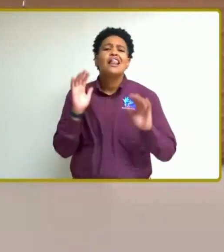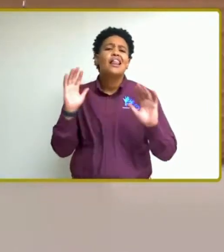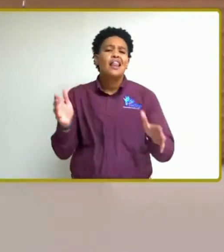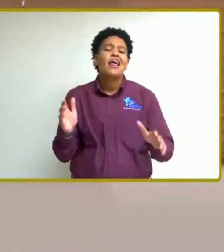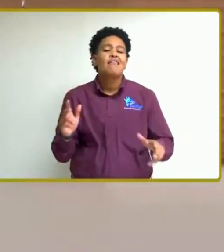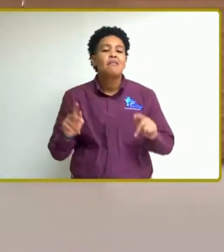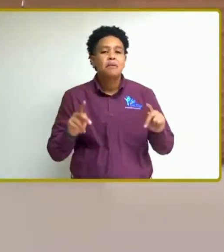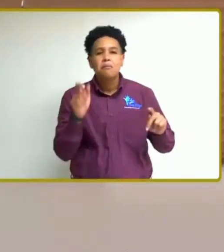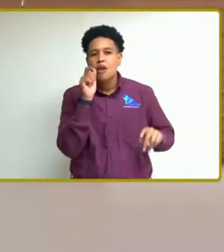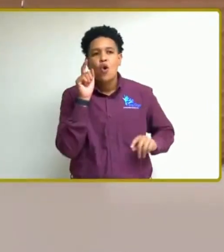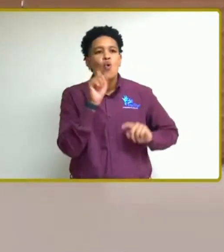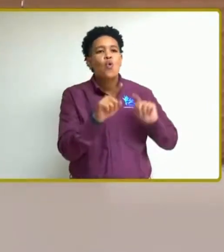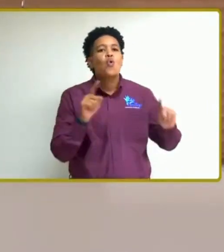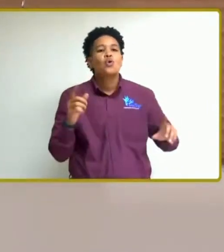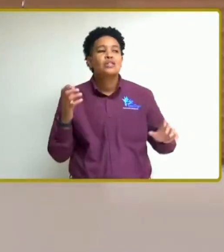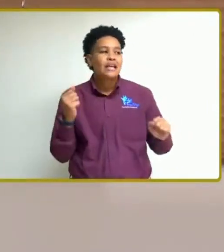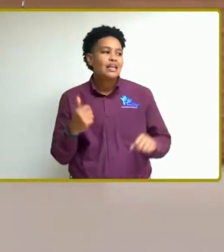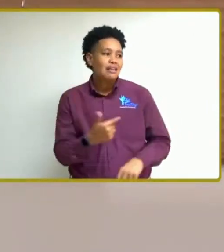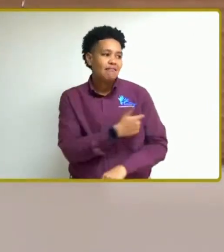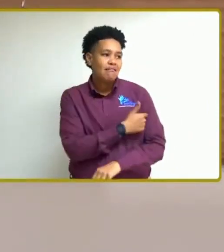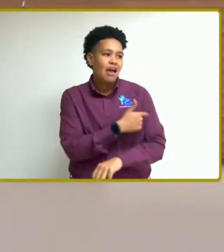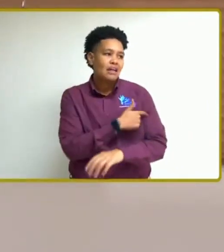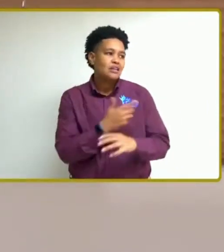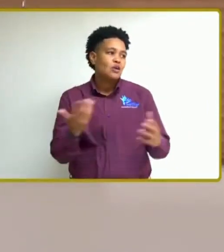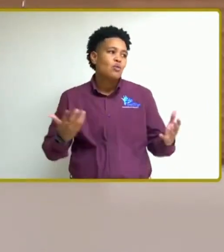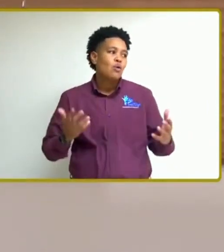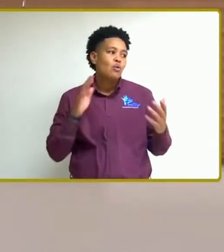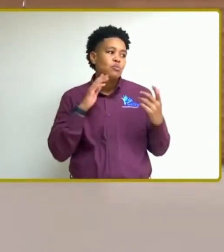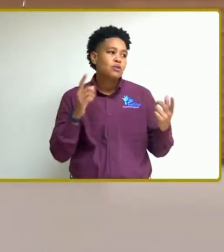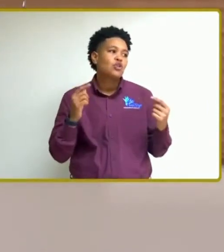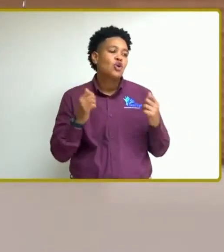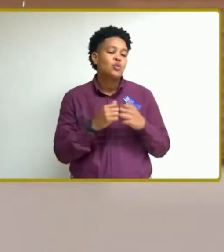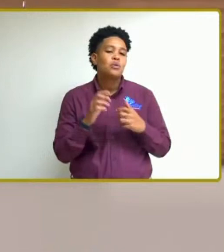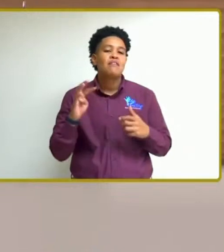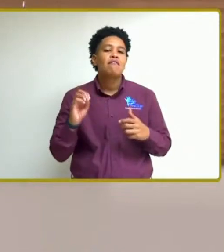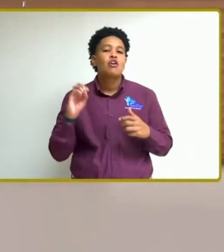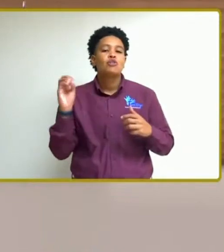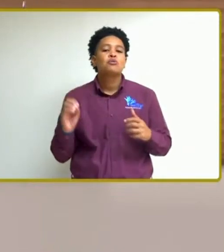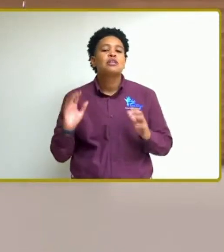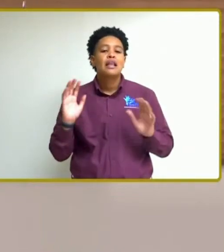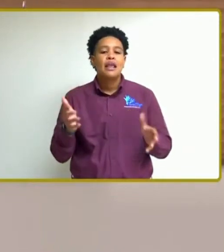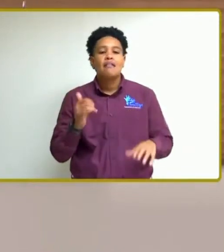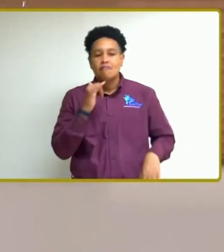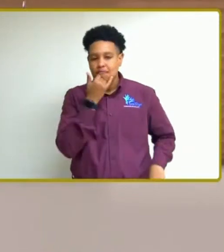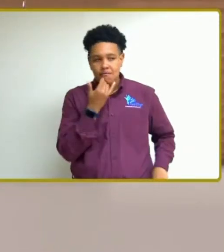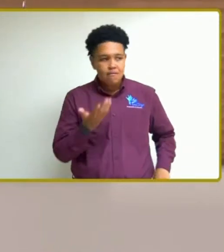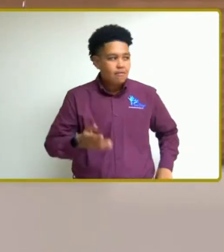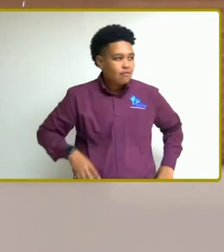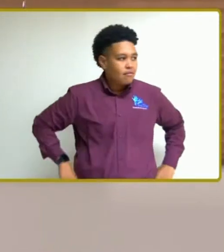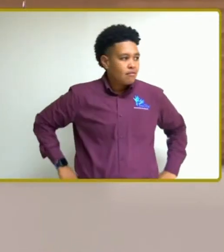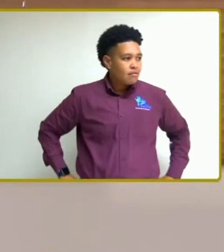up or going forward to take the vaccine. What would be done with the vaccines that are left?